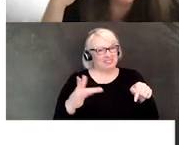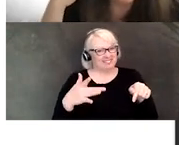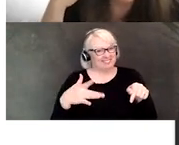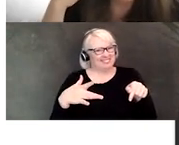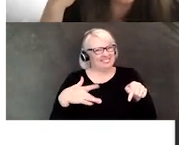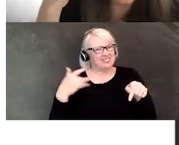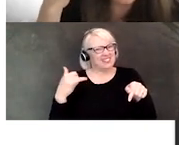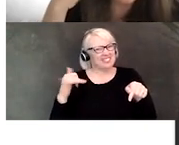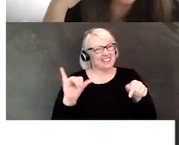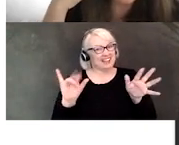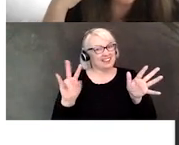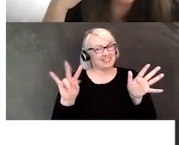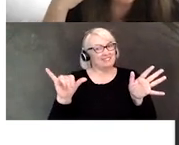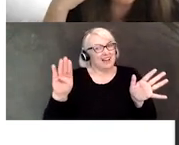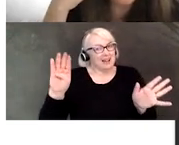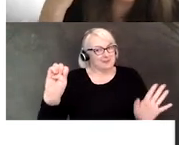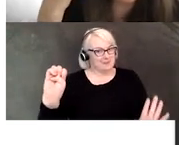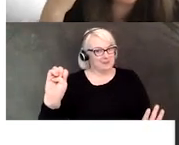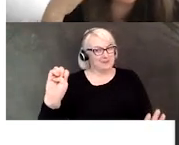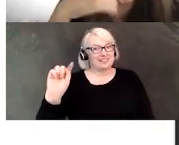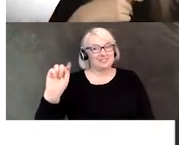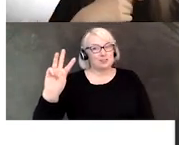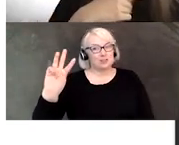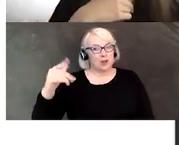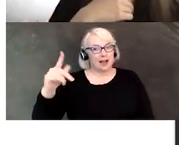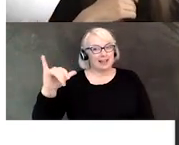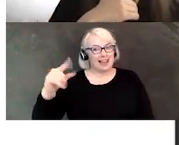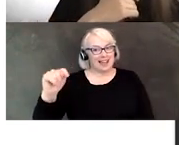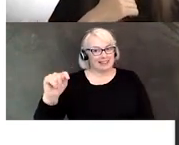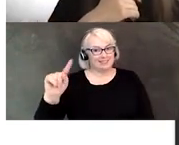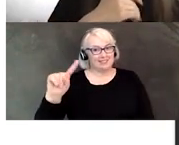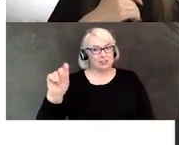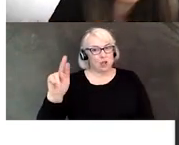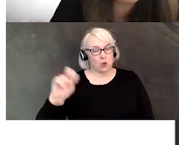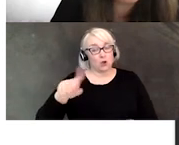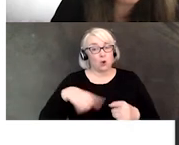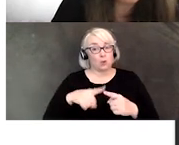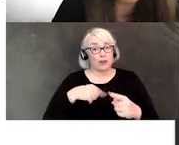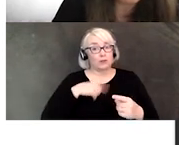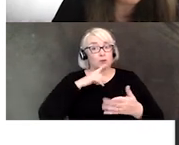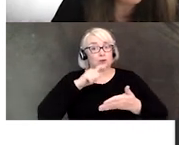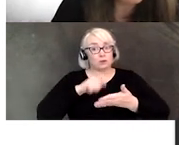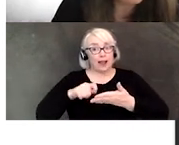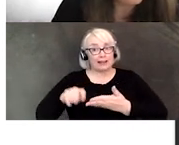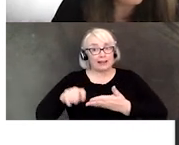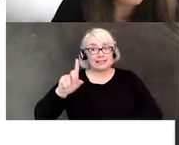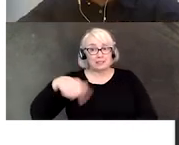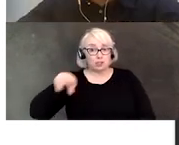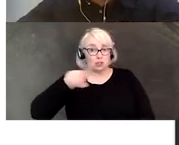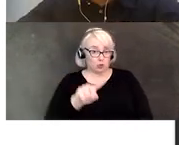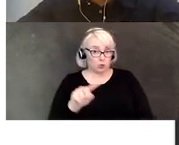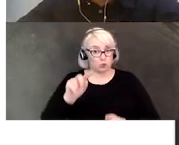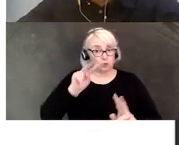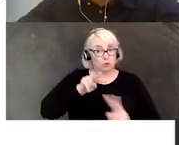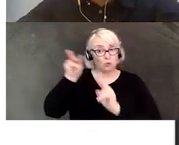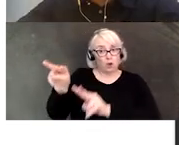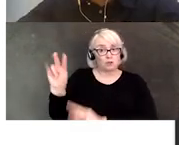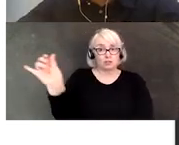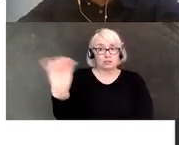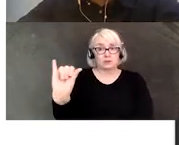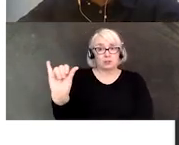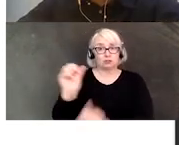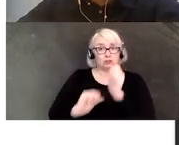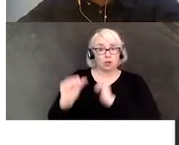this, did you guys look at that show or, or shows of that ilk? I remember watching, um,